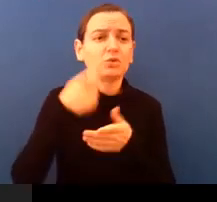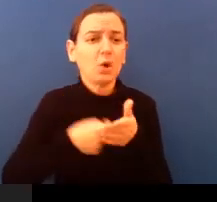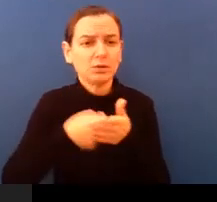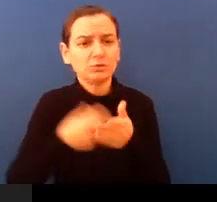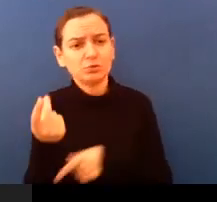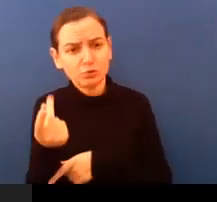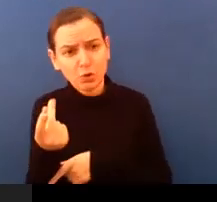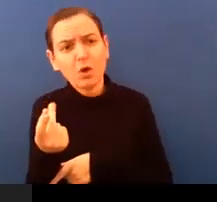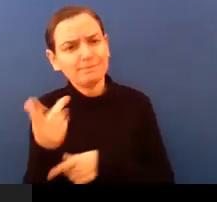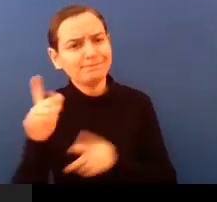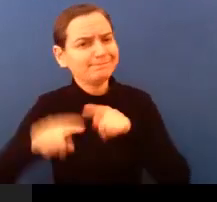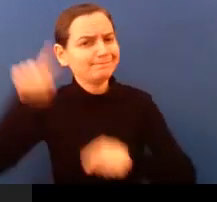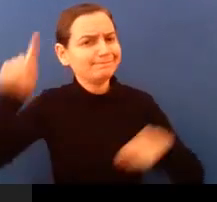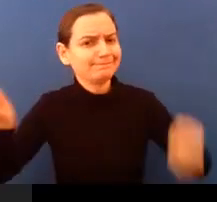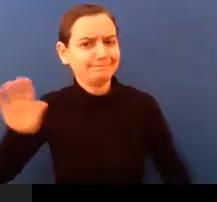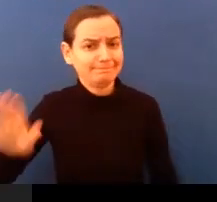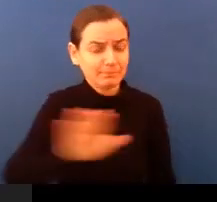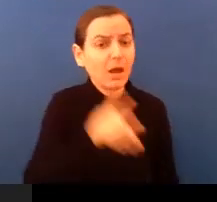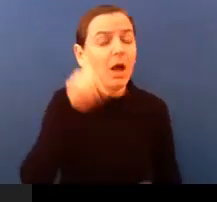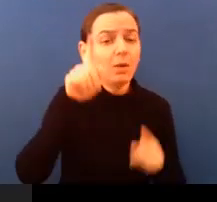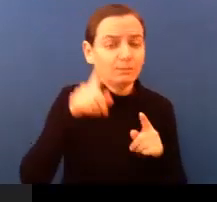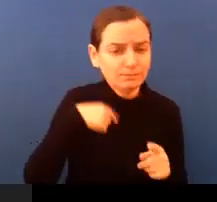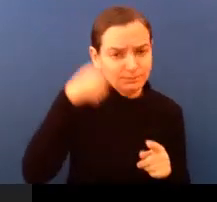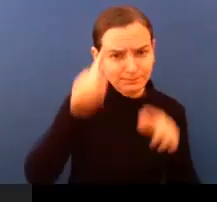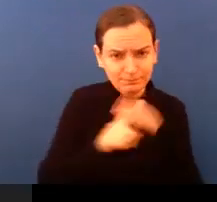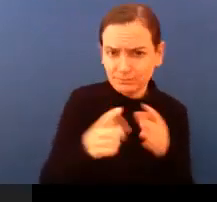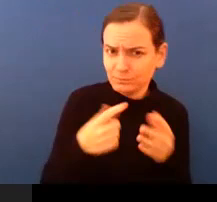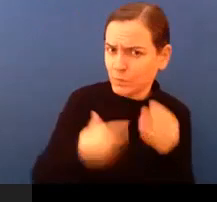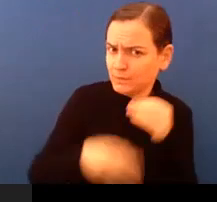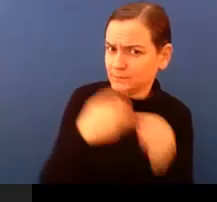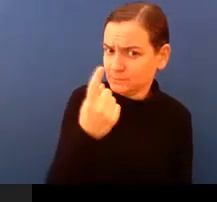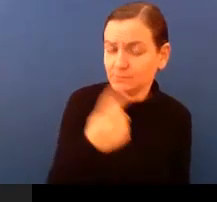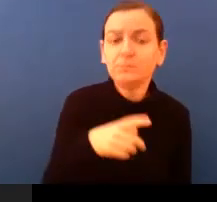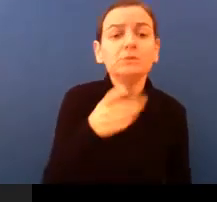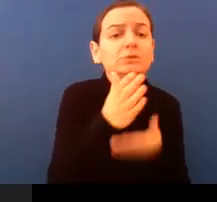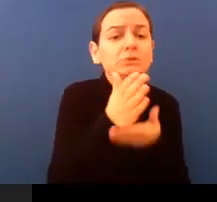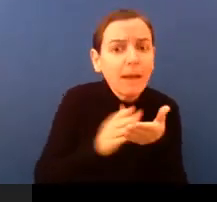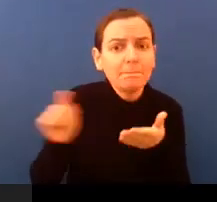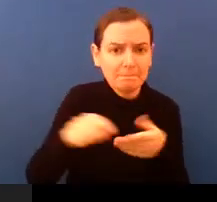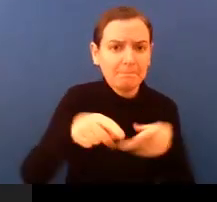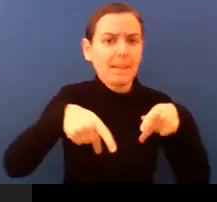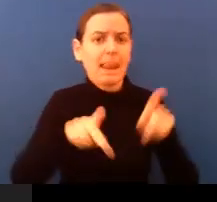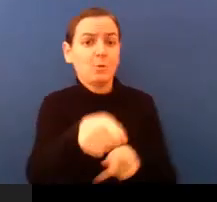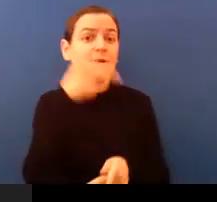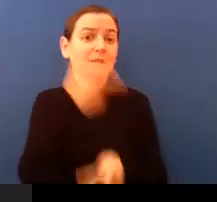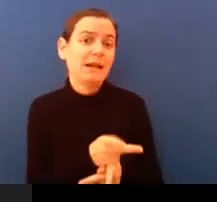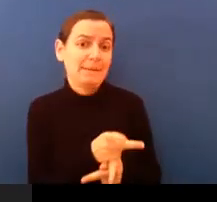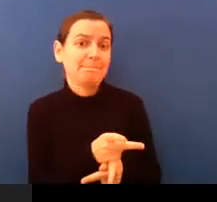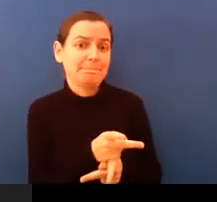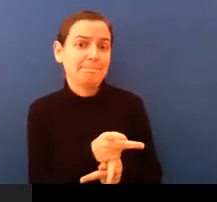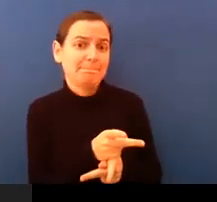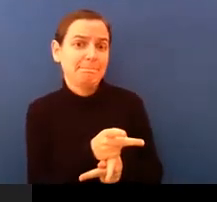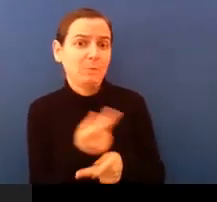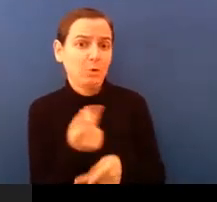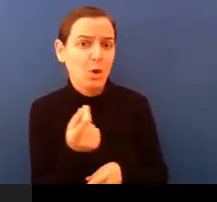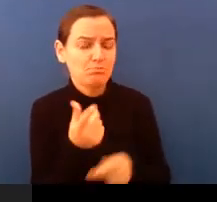fee and that you have a willingness to commit to the training. These may be waived on an as-needed basis